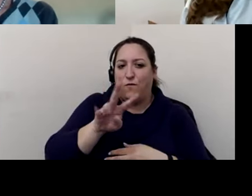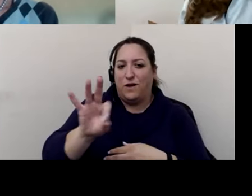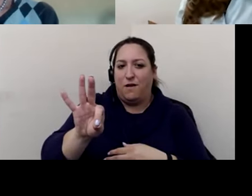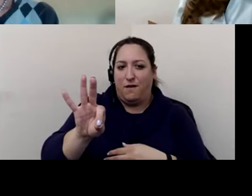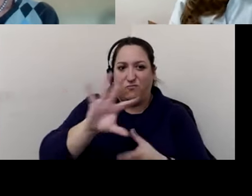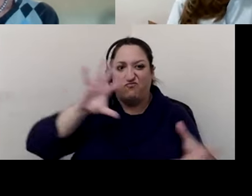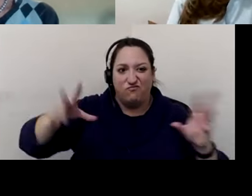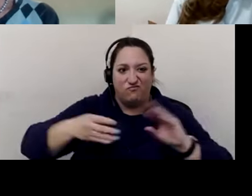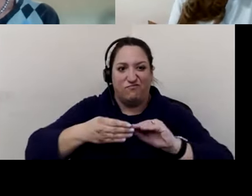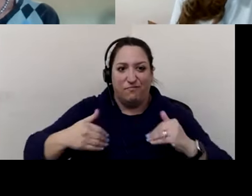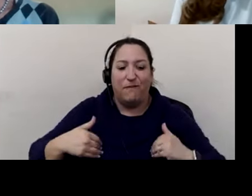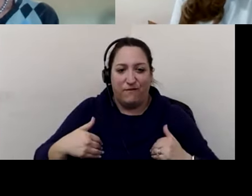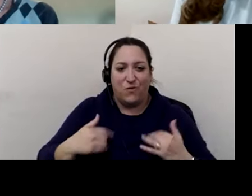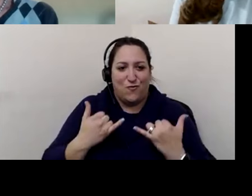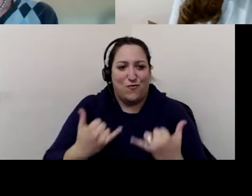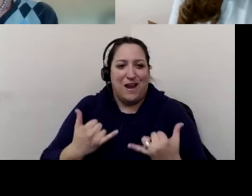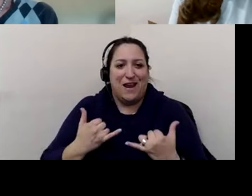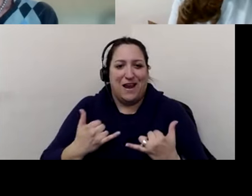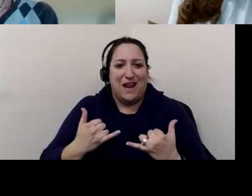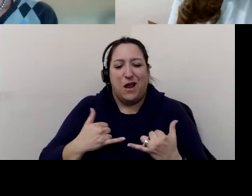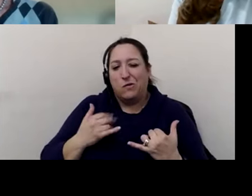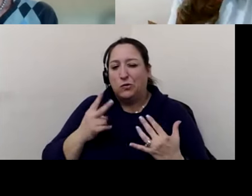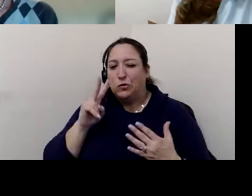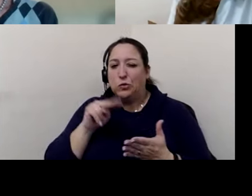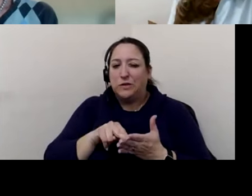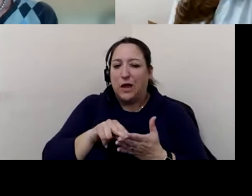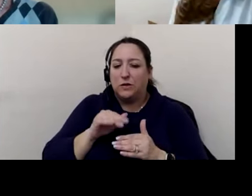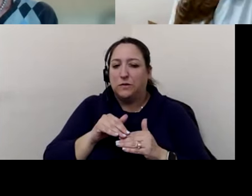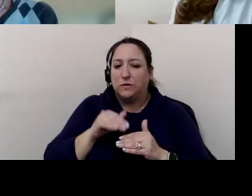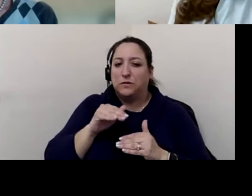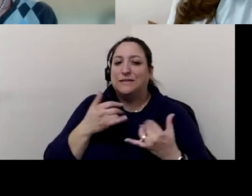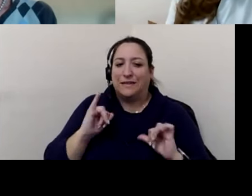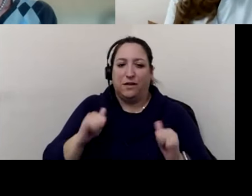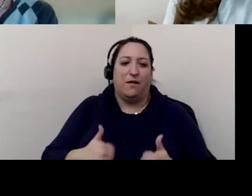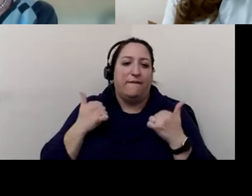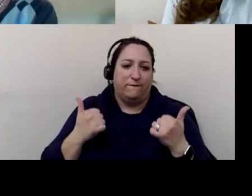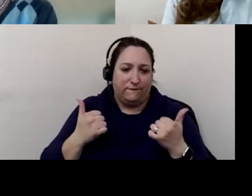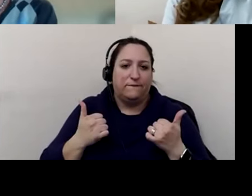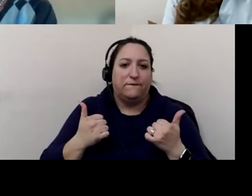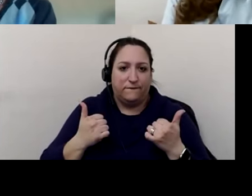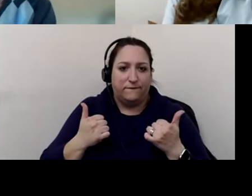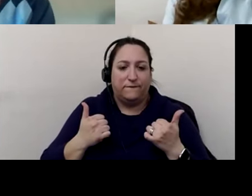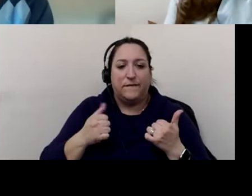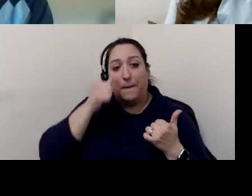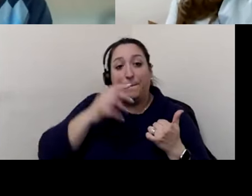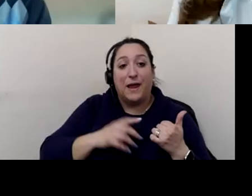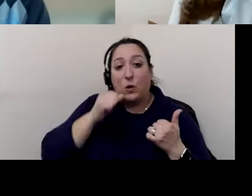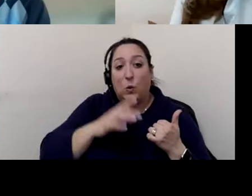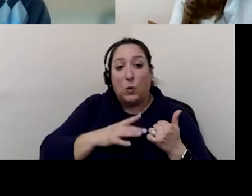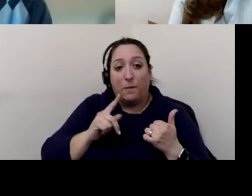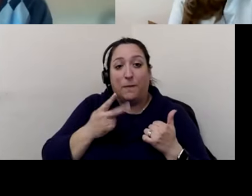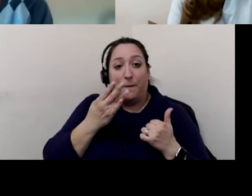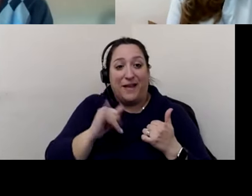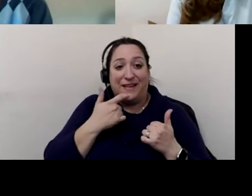5,449. And right now we just have over 2,000 class members that are still alive. The men and women, like Beth said, are